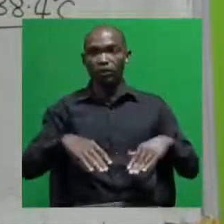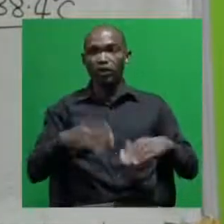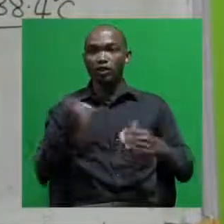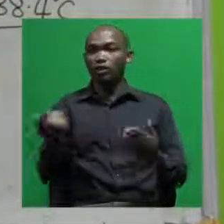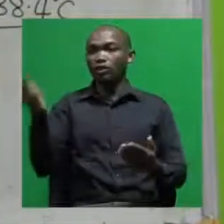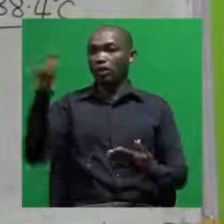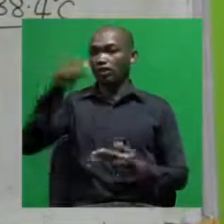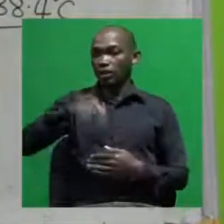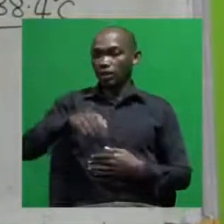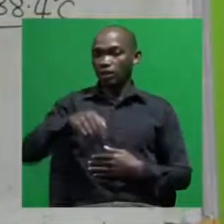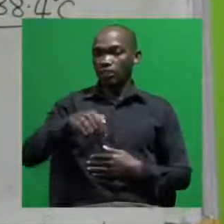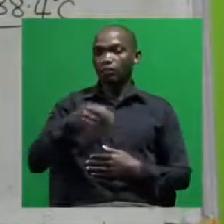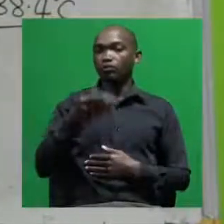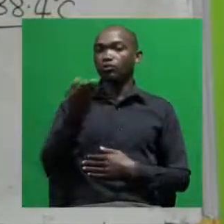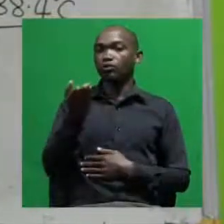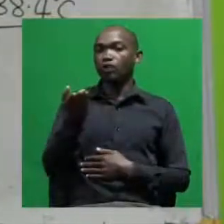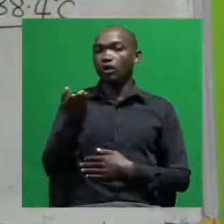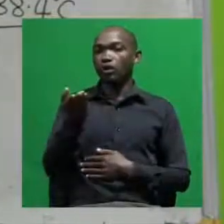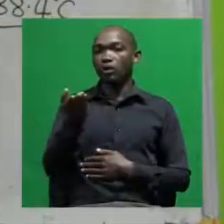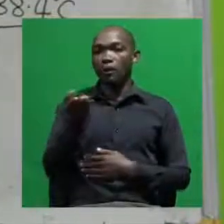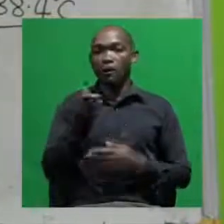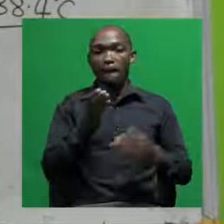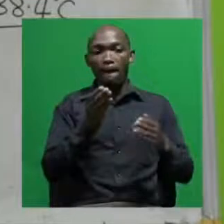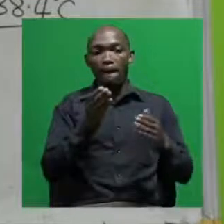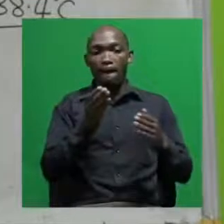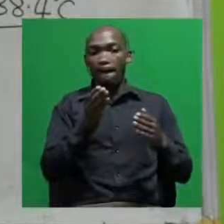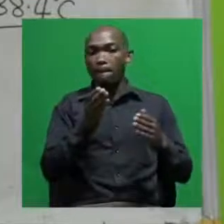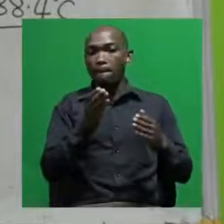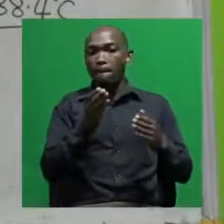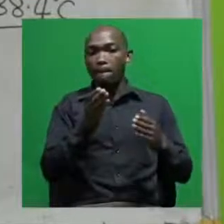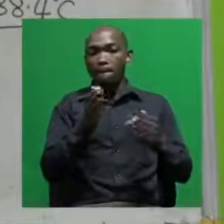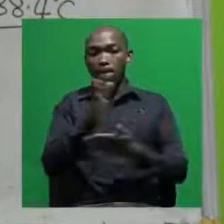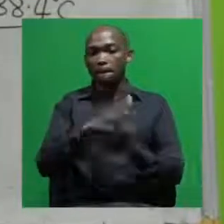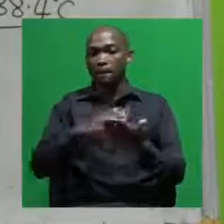to our part here.